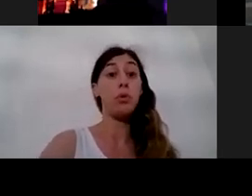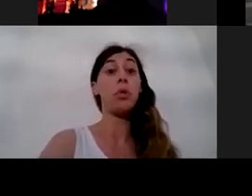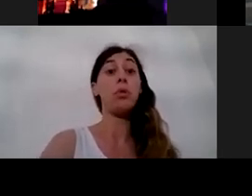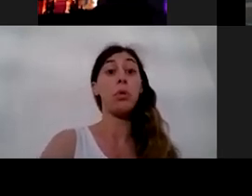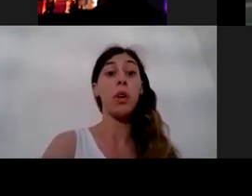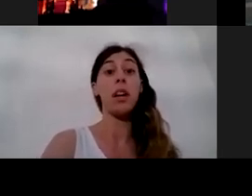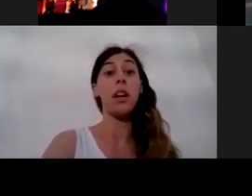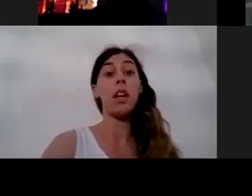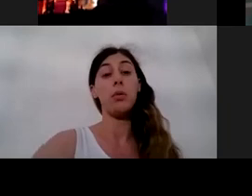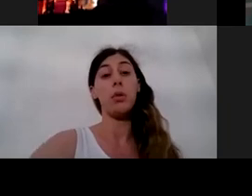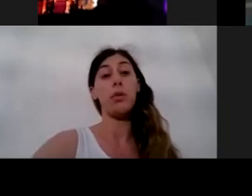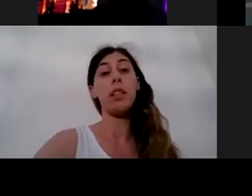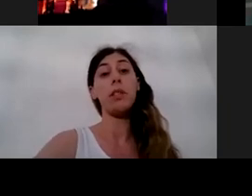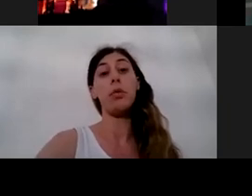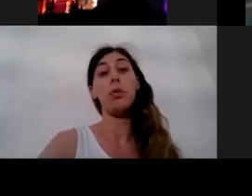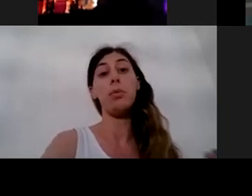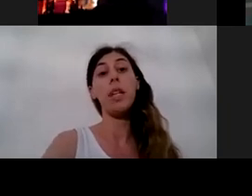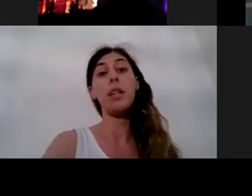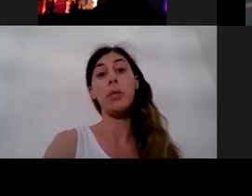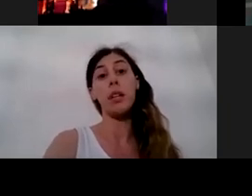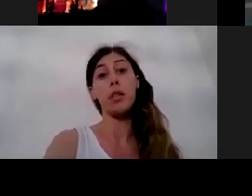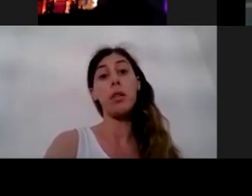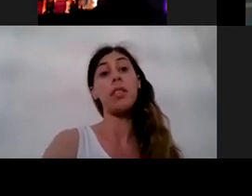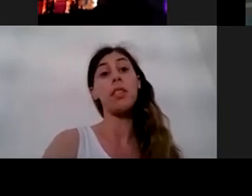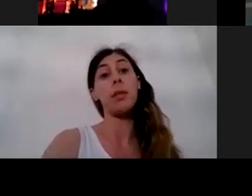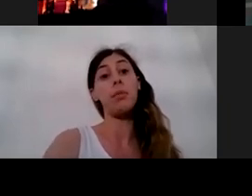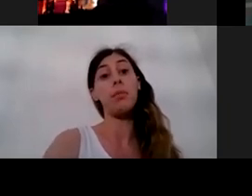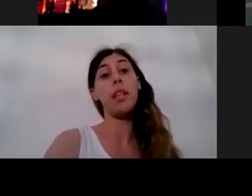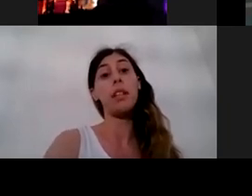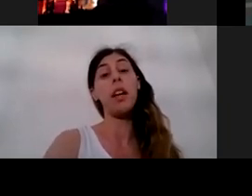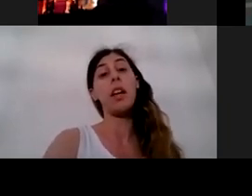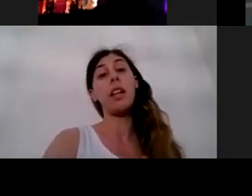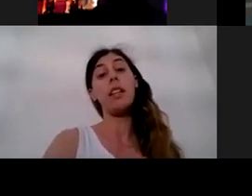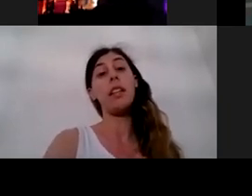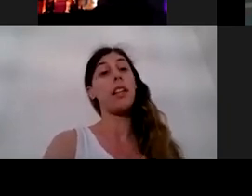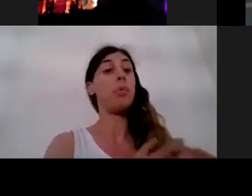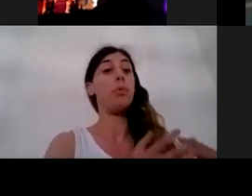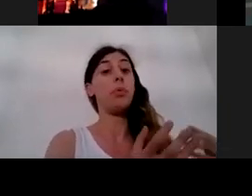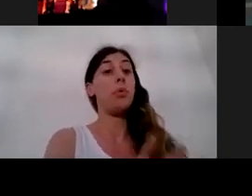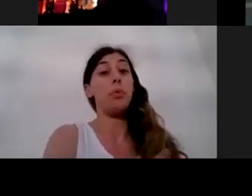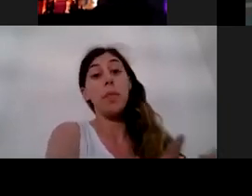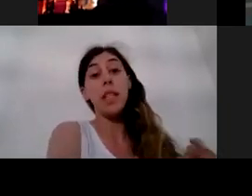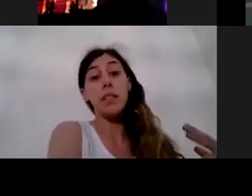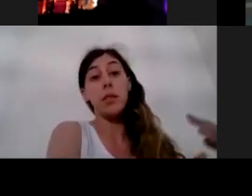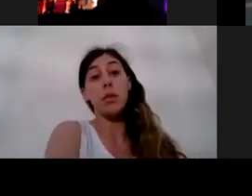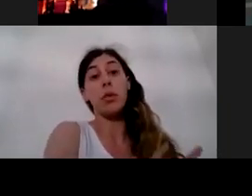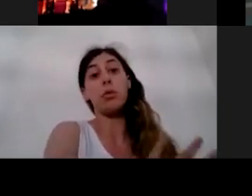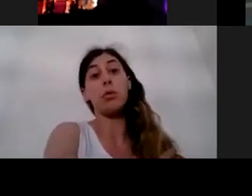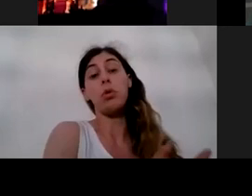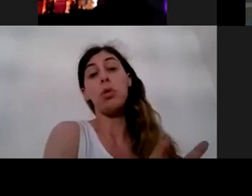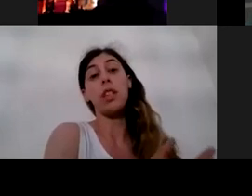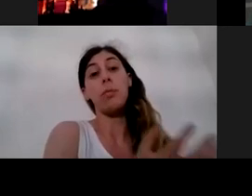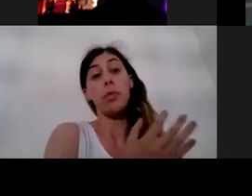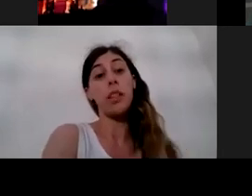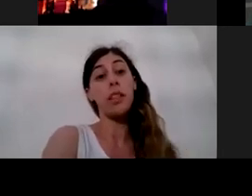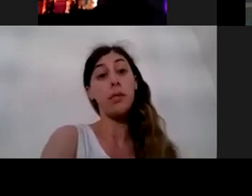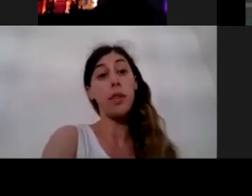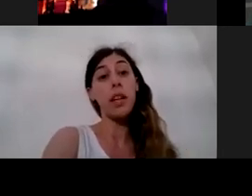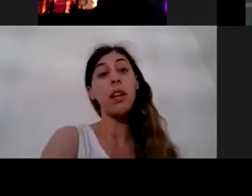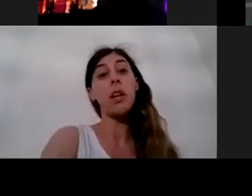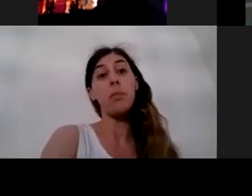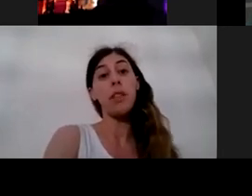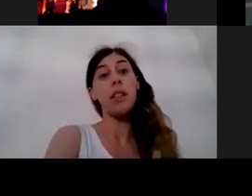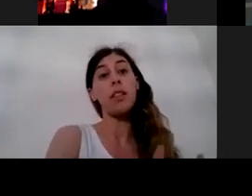we work in the blue coast, the southern region of France, when there is a large rural